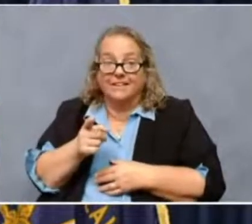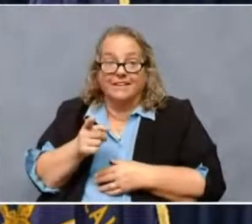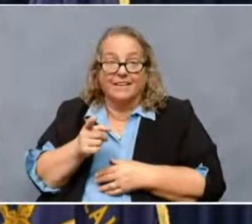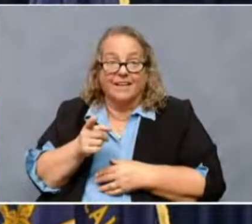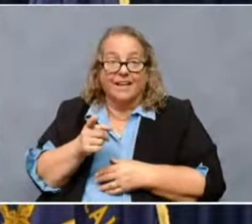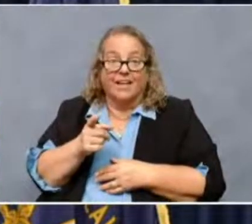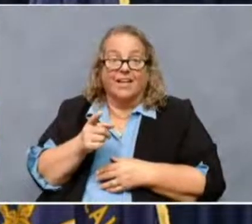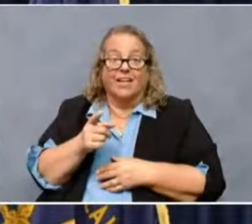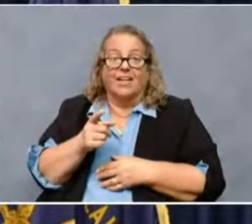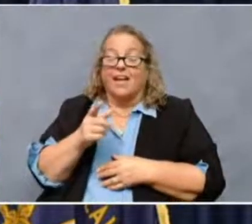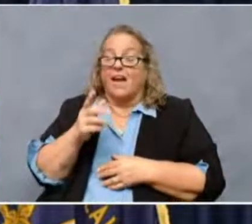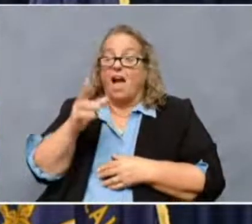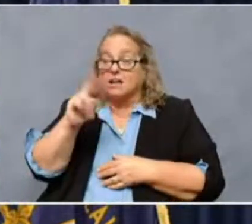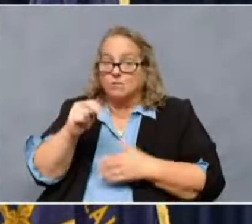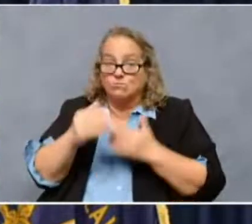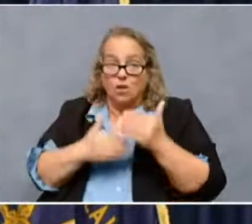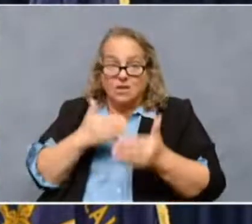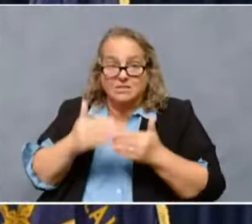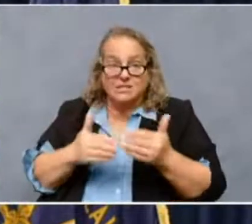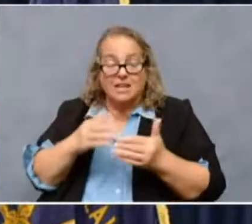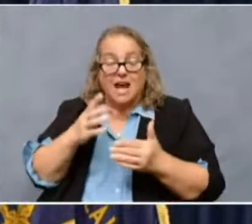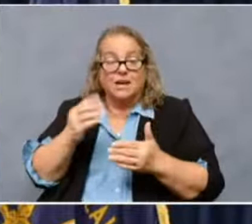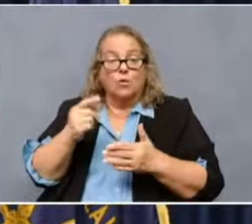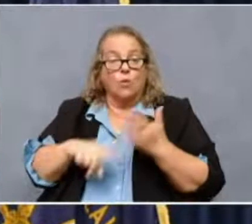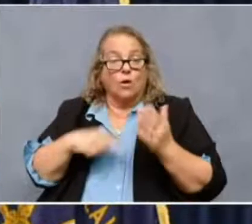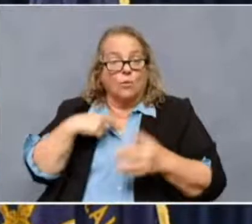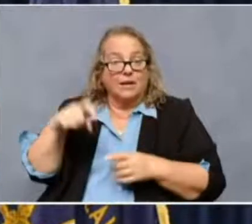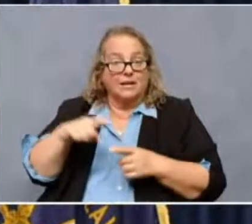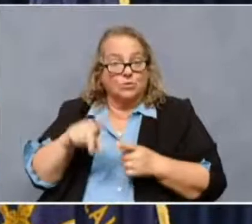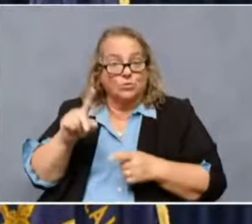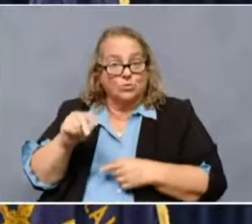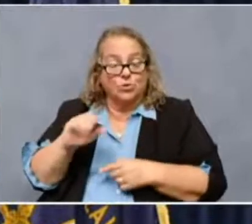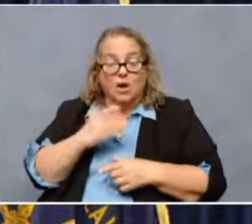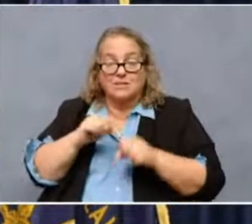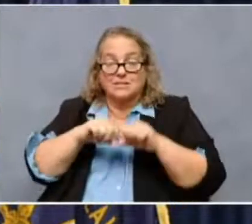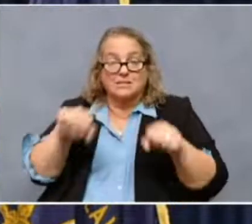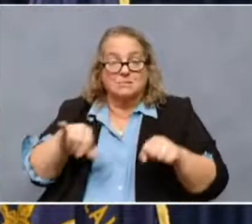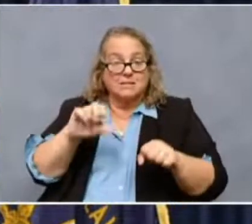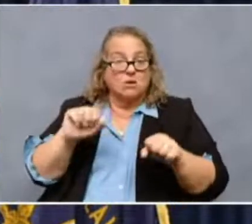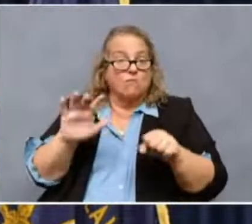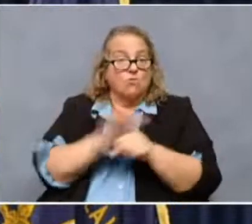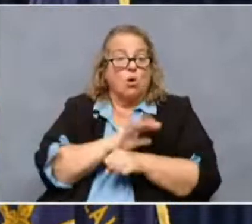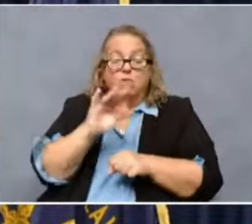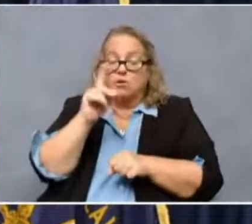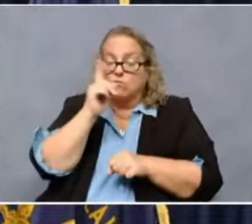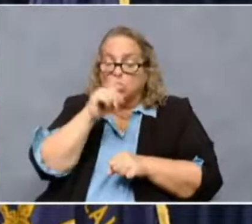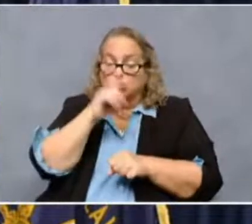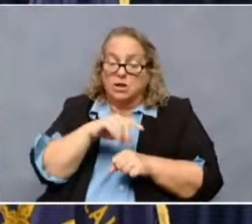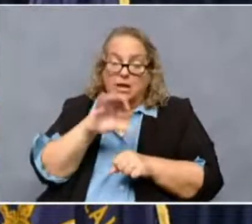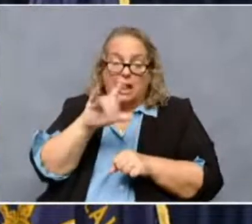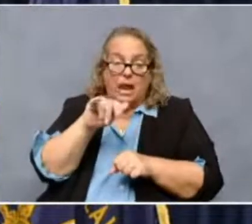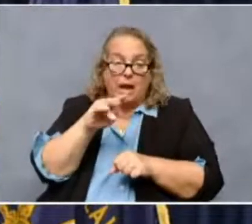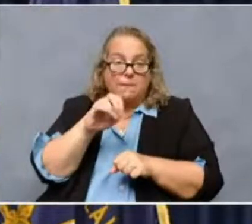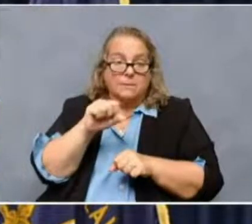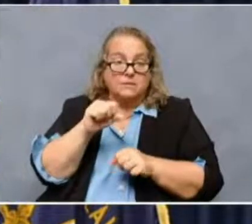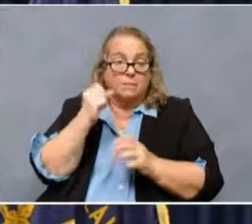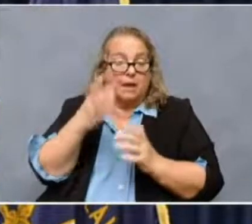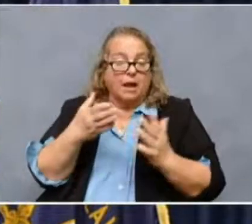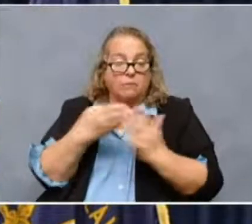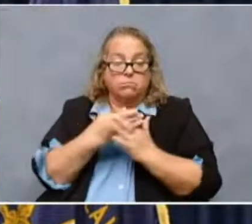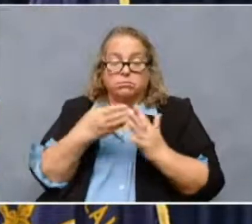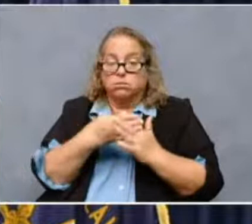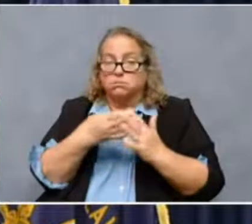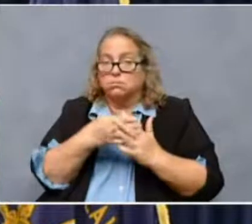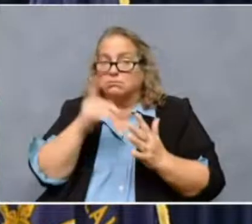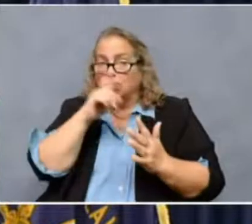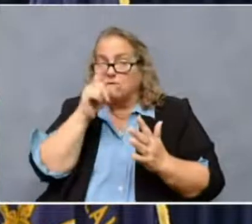unprocessed and steps that need to be taken. Our system is filled with fraudulent claims that came in by the